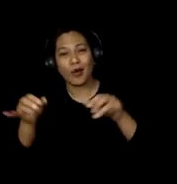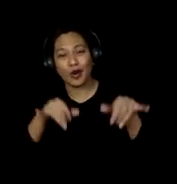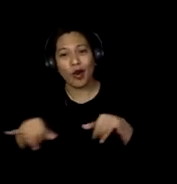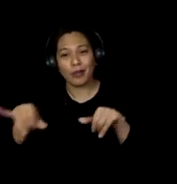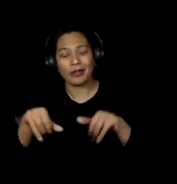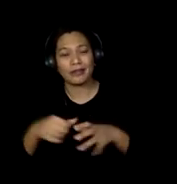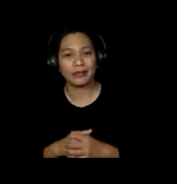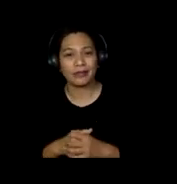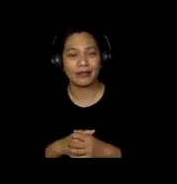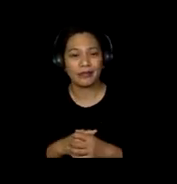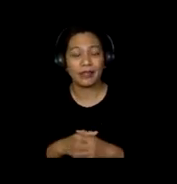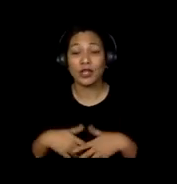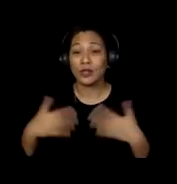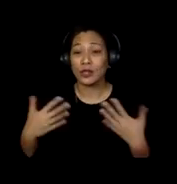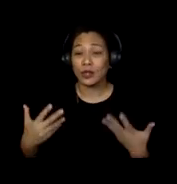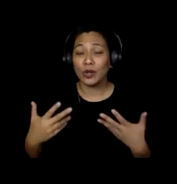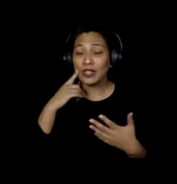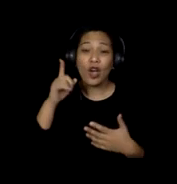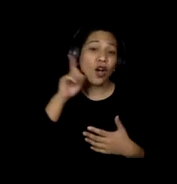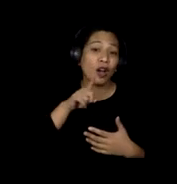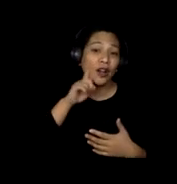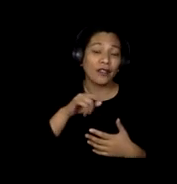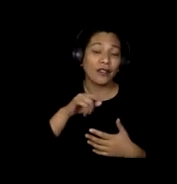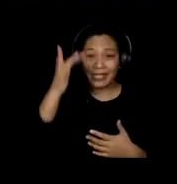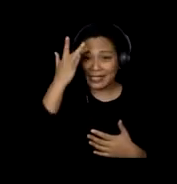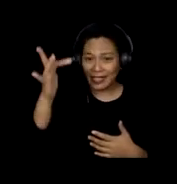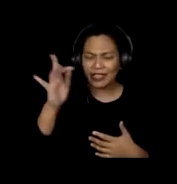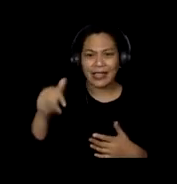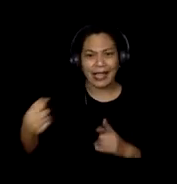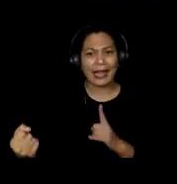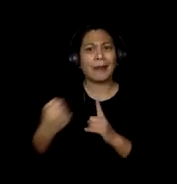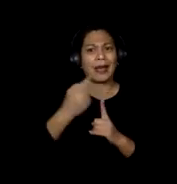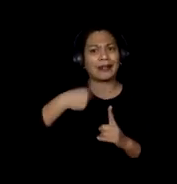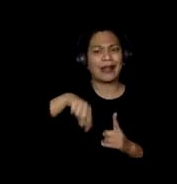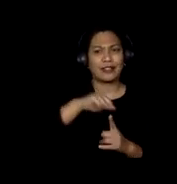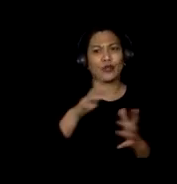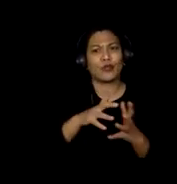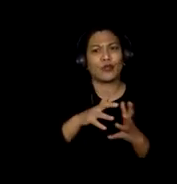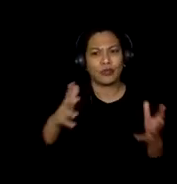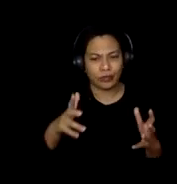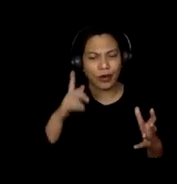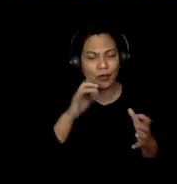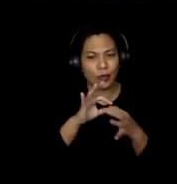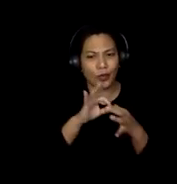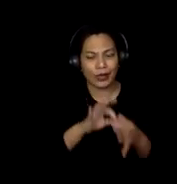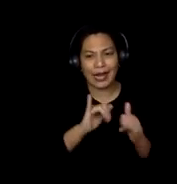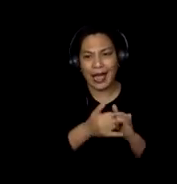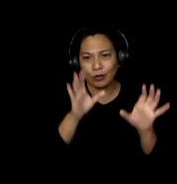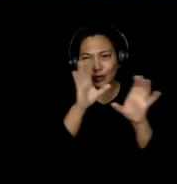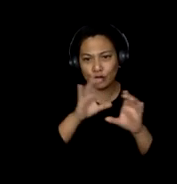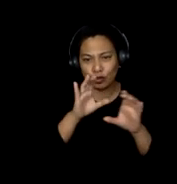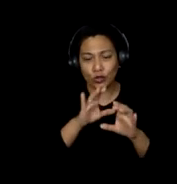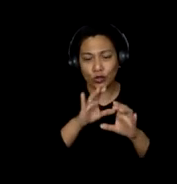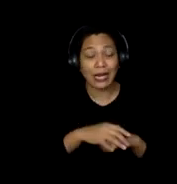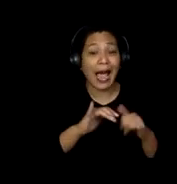So just to summarize, artificial intelligence is impacting us in huge ways when it comes to search. The way in which we can search and